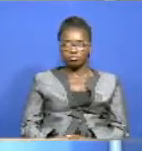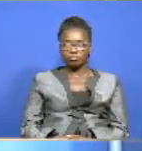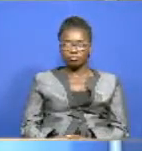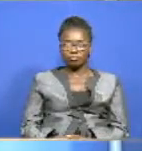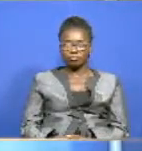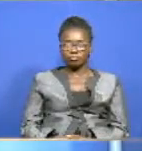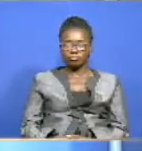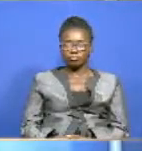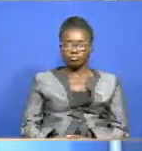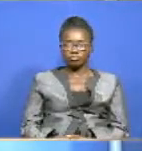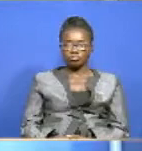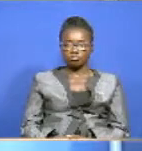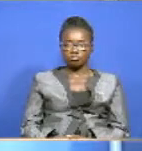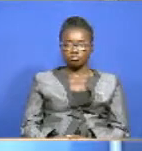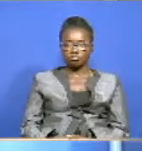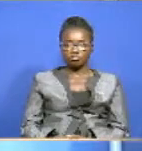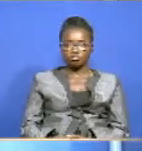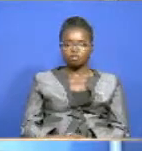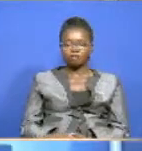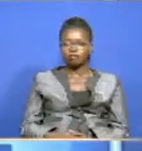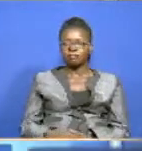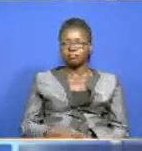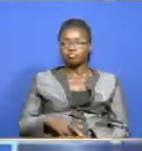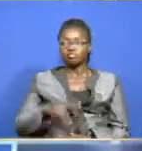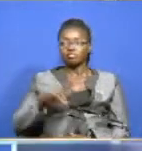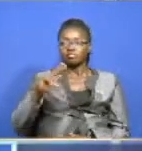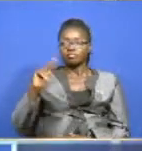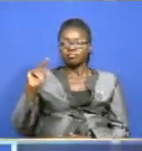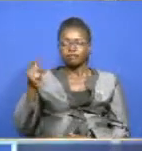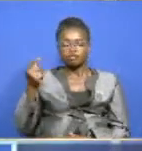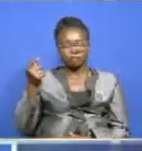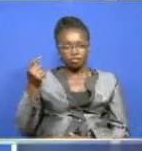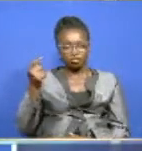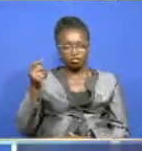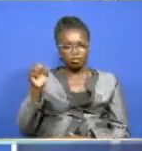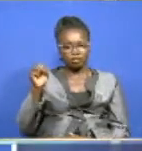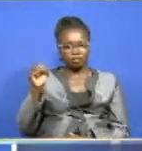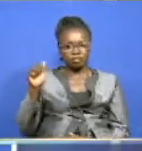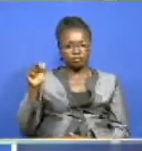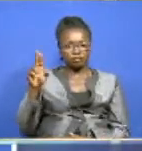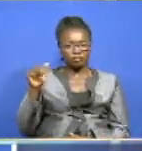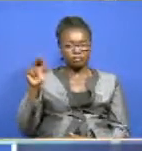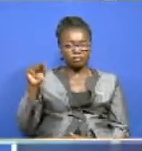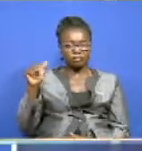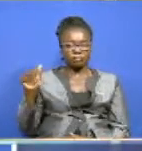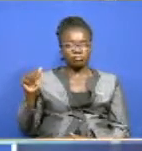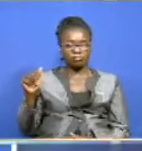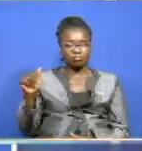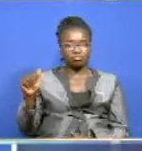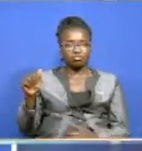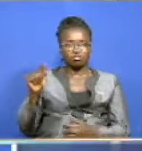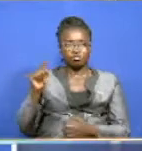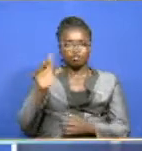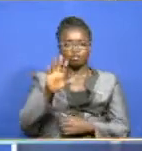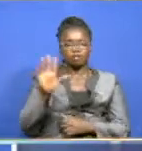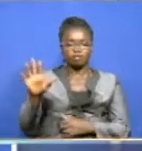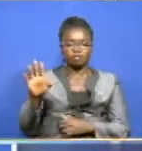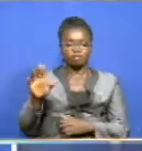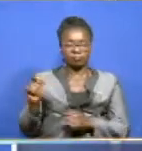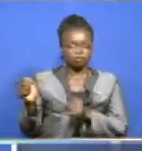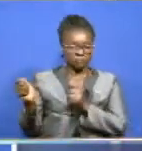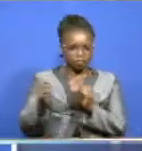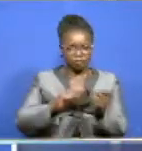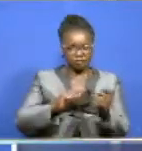The inaugural edition of the Kenya Savannah Classic teed off at the Karen Country Club today with 155 golfers taking